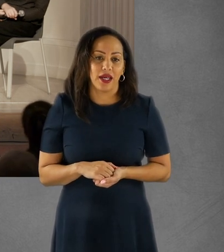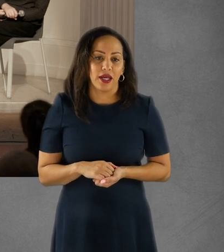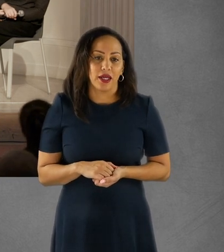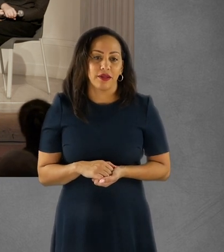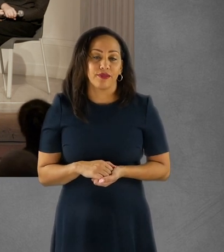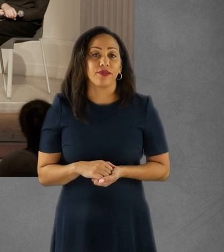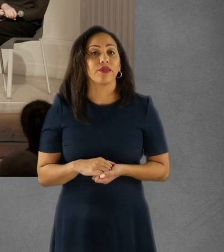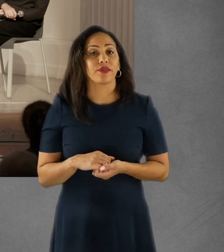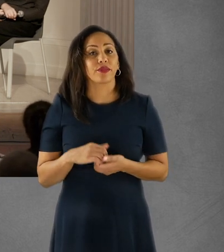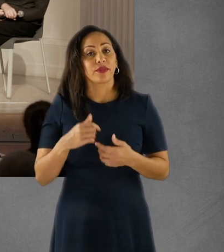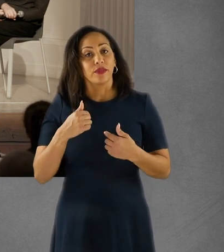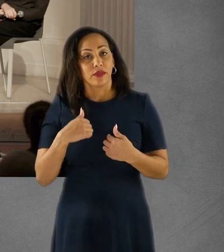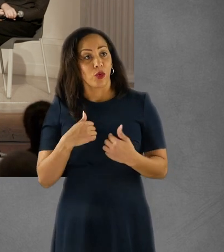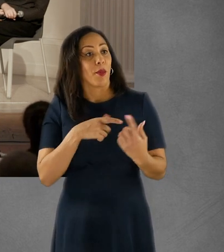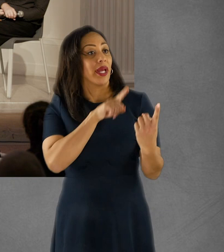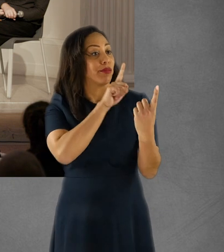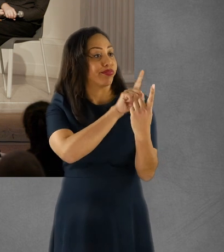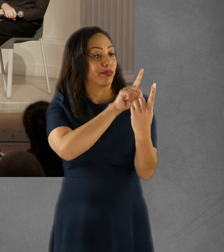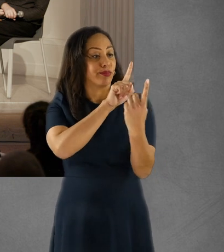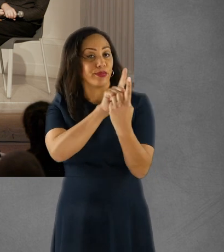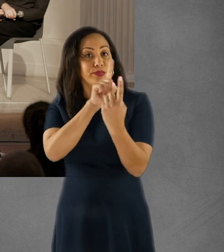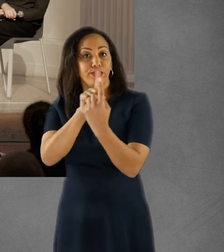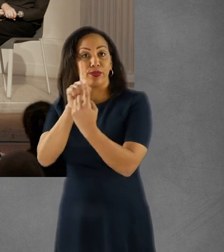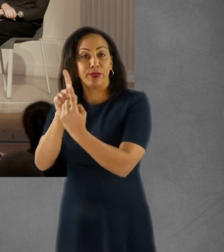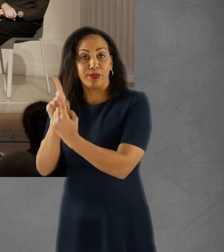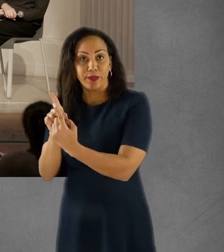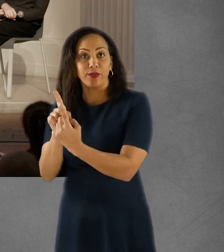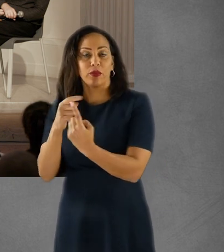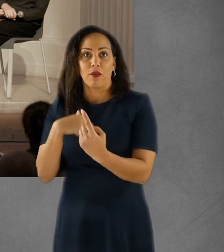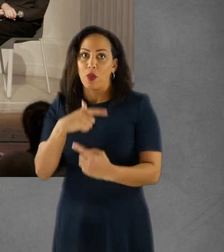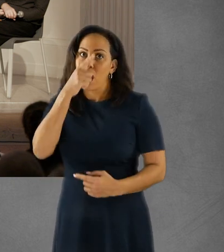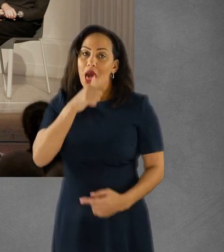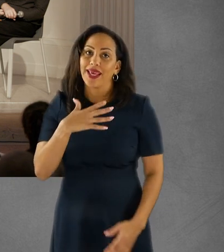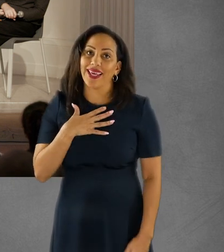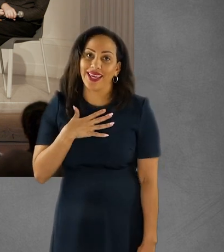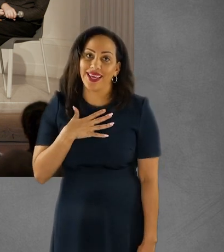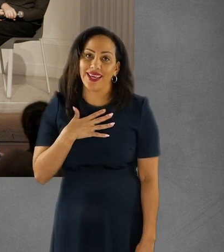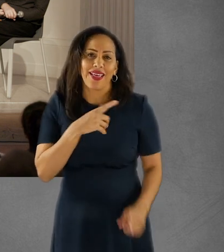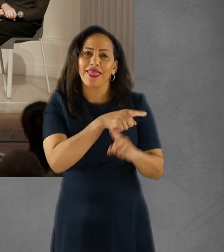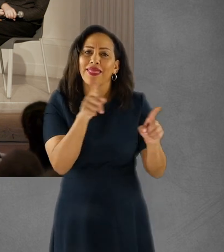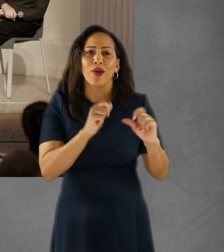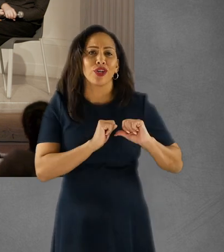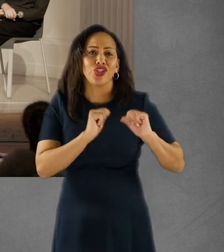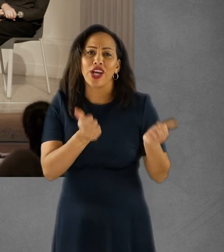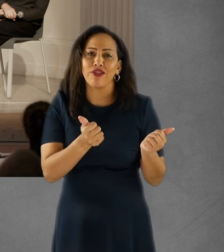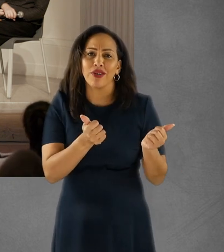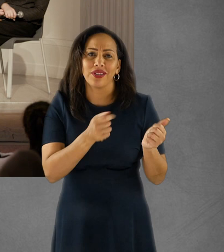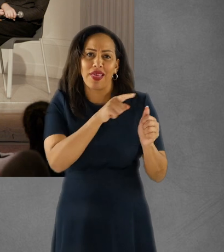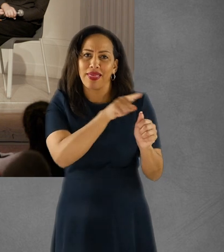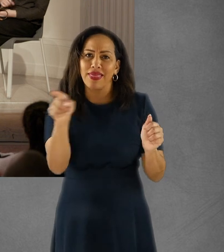but I think, well, the way we spoke to these people, we were very lucky, they were very